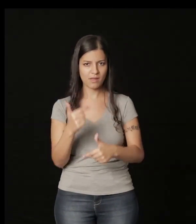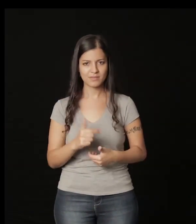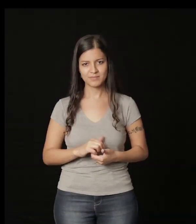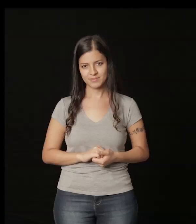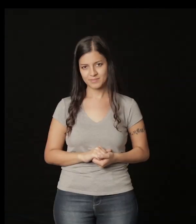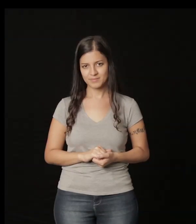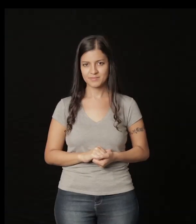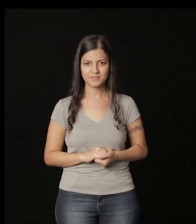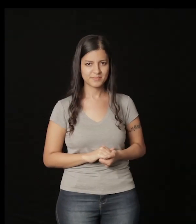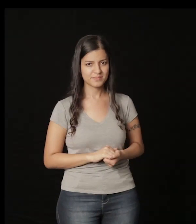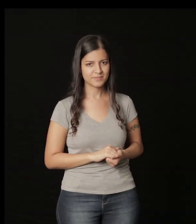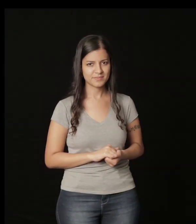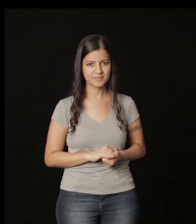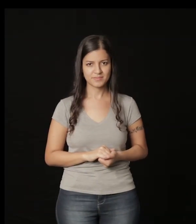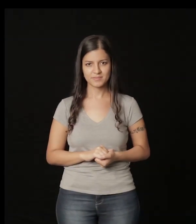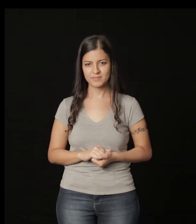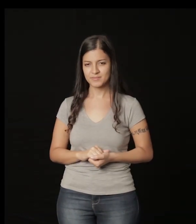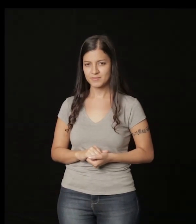trabalho.